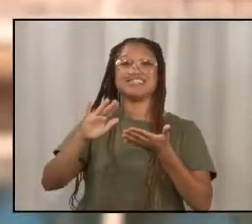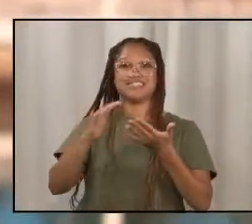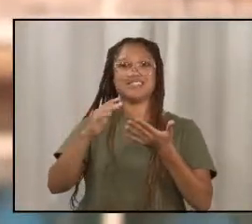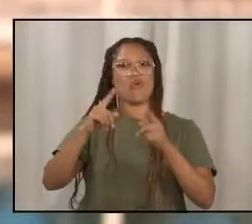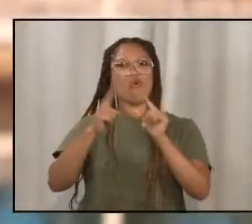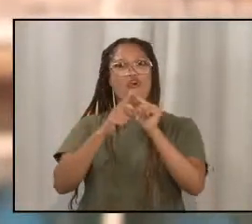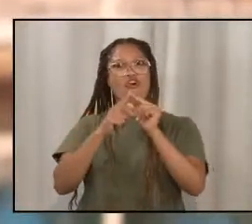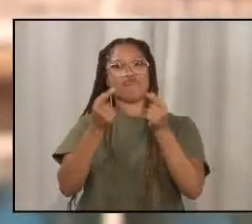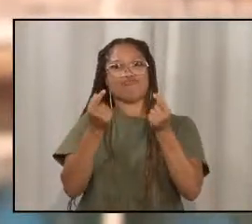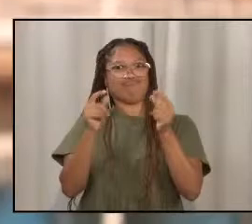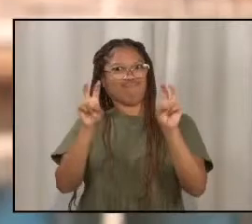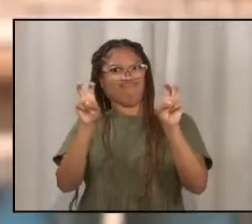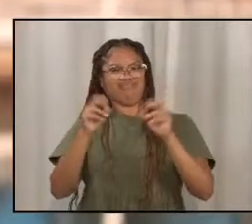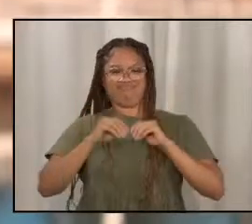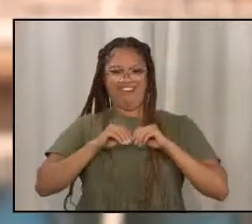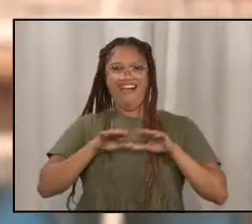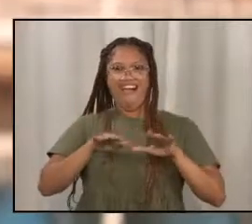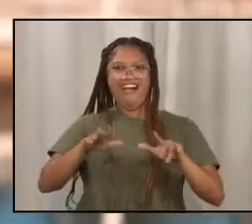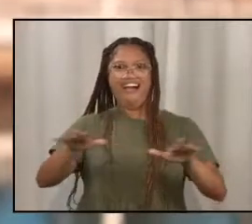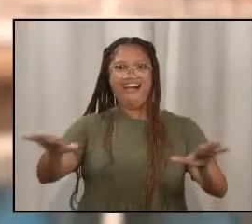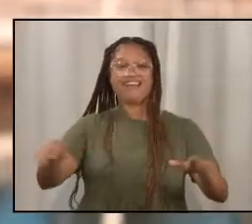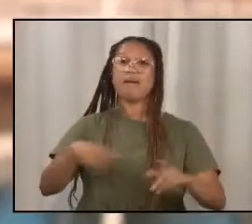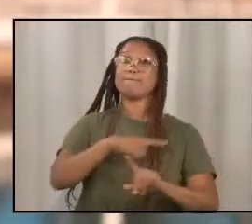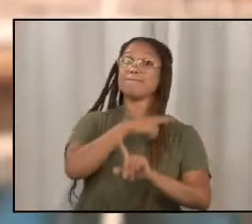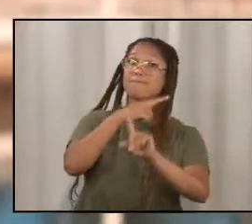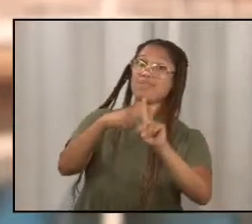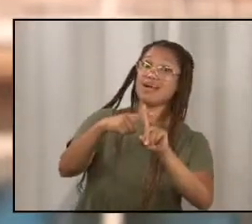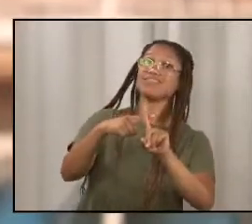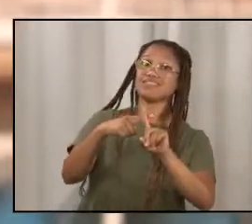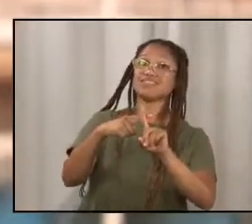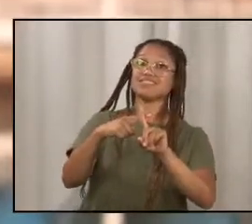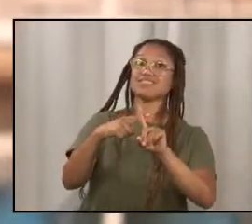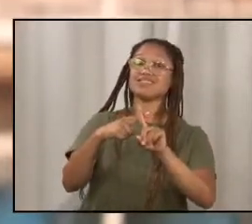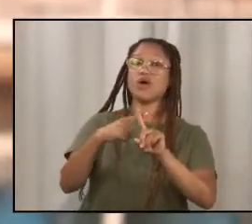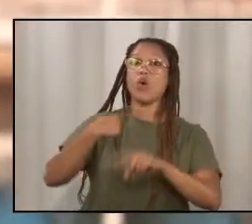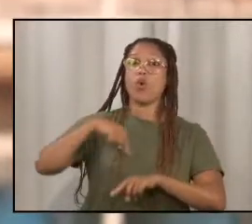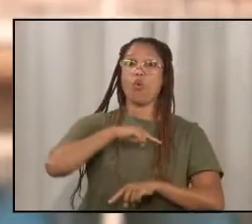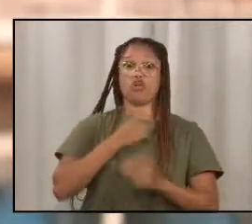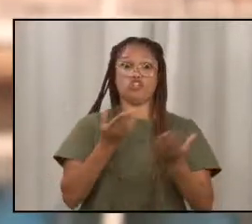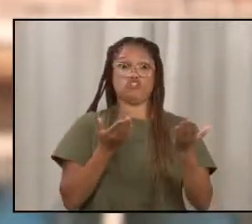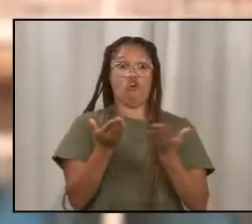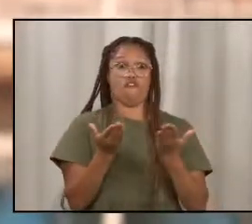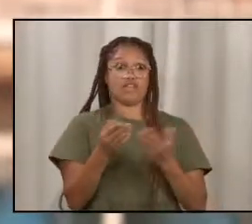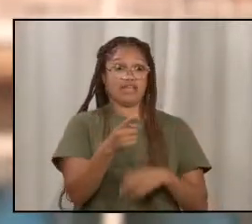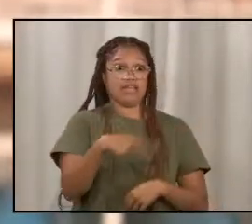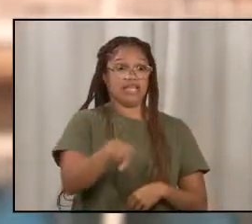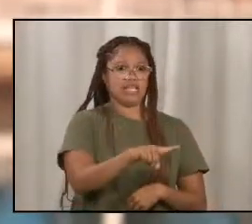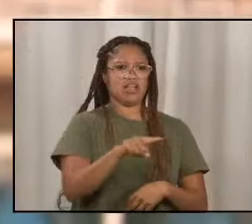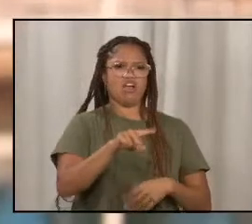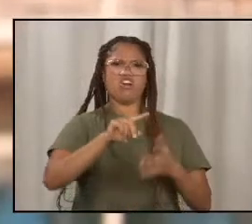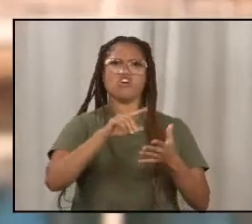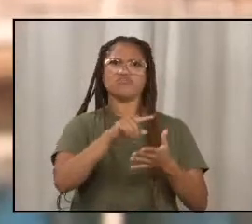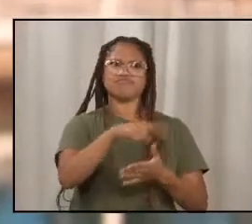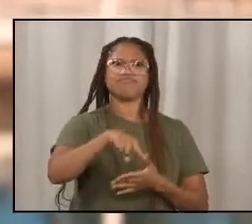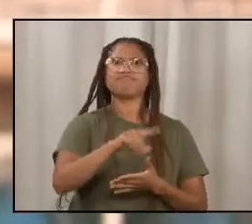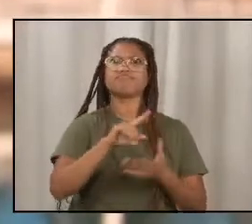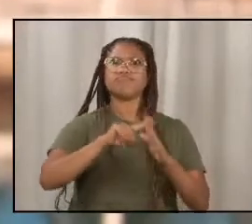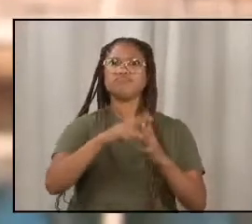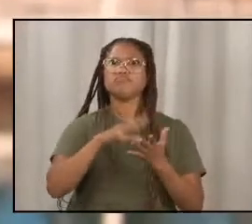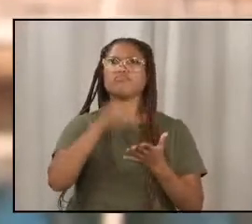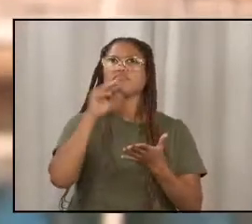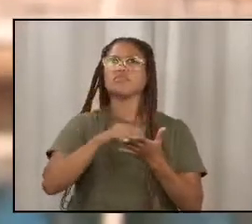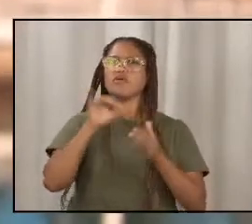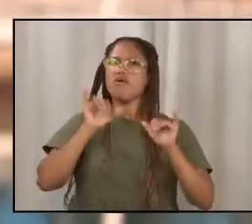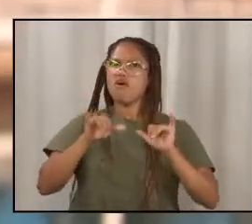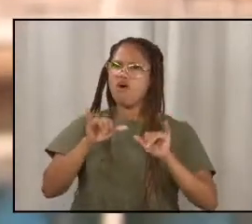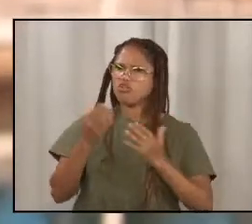it's a great outcome that the word is getting out with the folks that we're serving. So we are seeing that more people that are experiencing homelessness